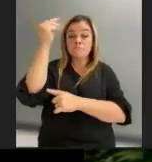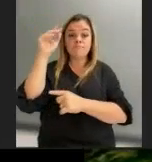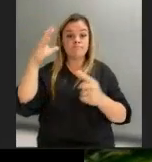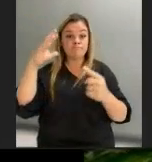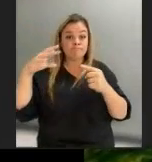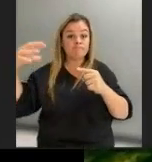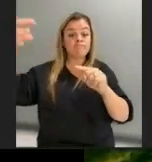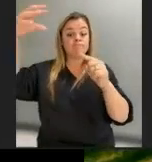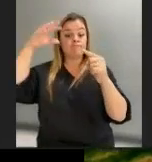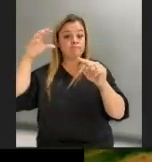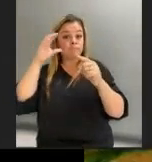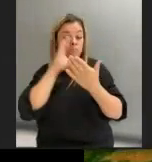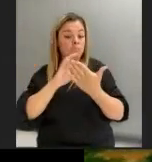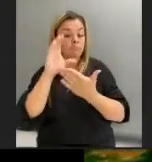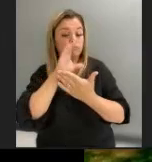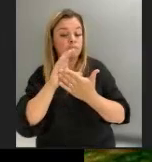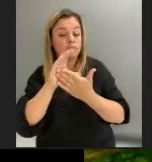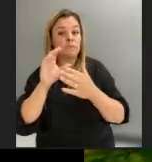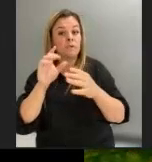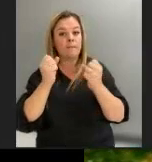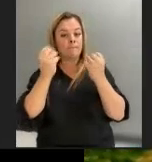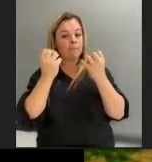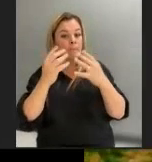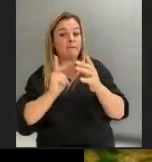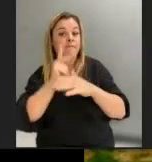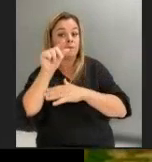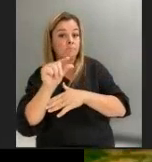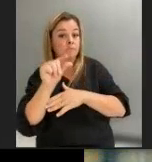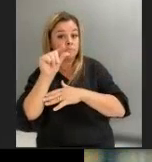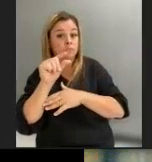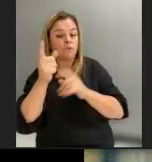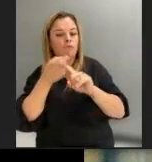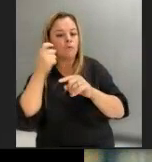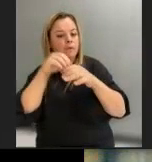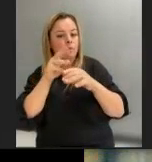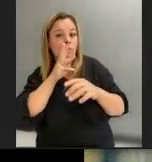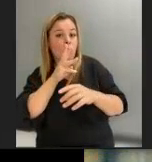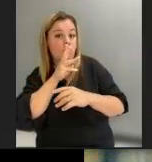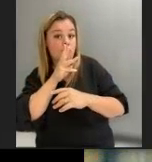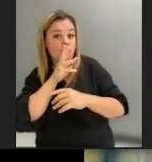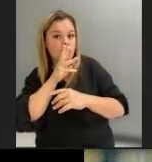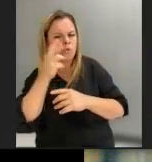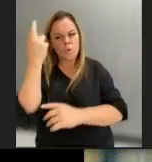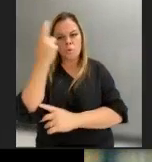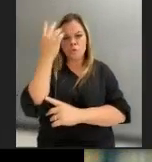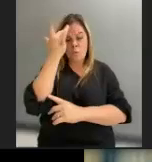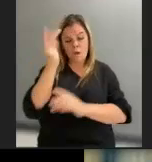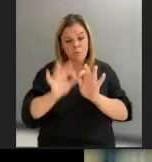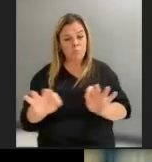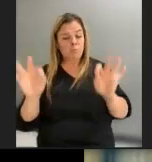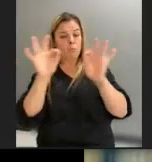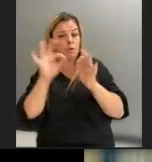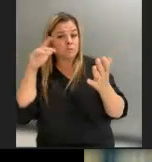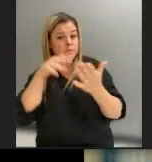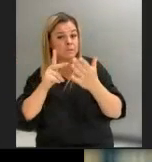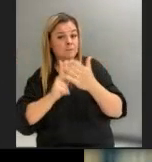of phytoplankton in the water. The reason that it's so important to study the phytoplankton